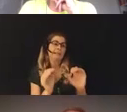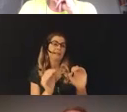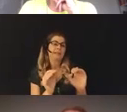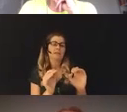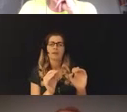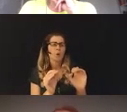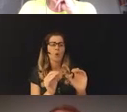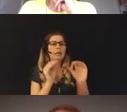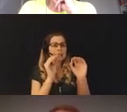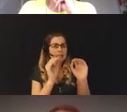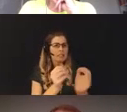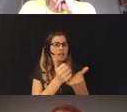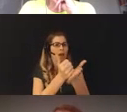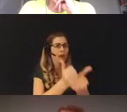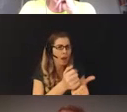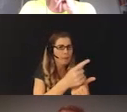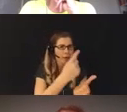for the sake of communication.